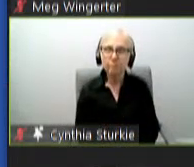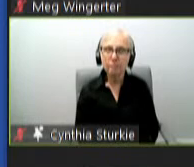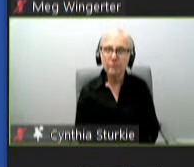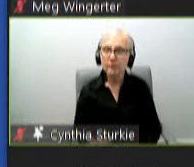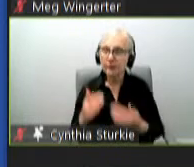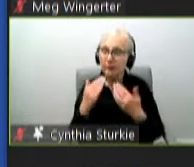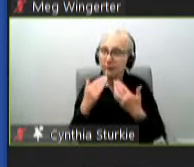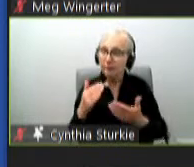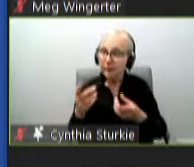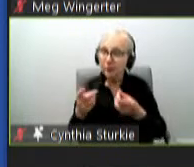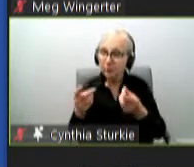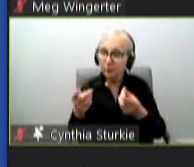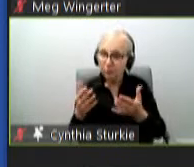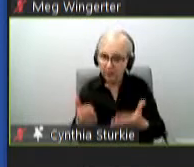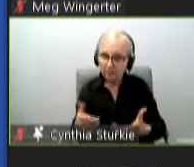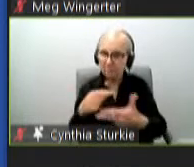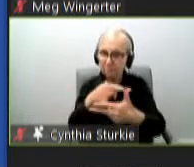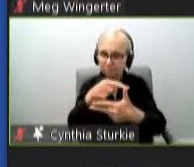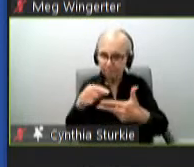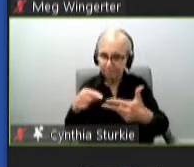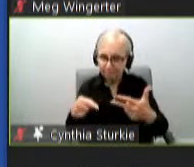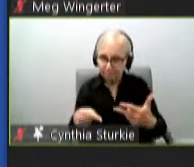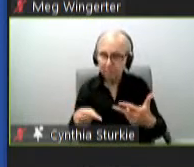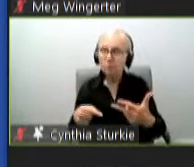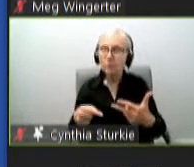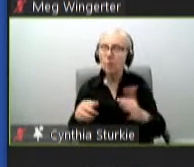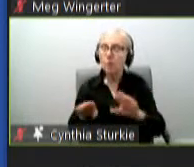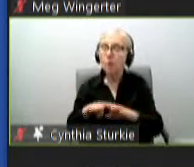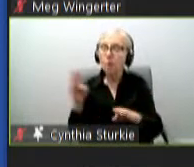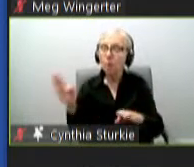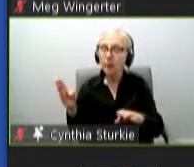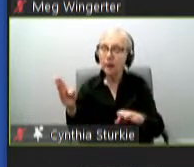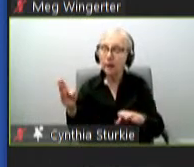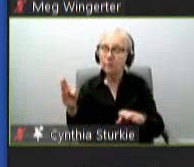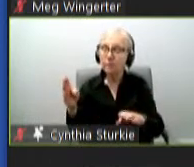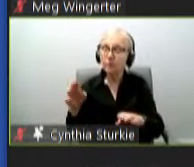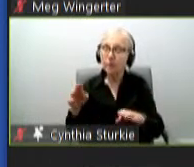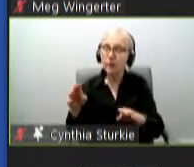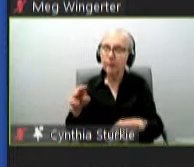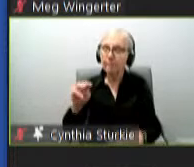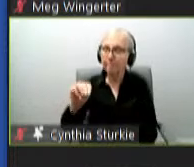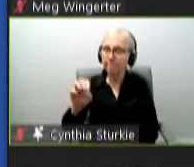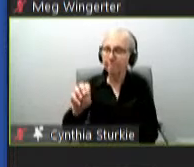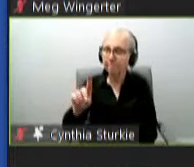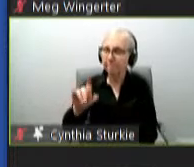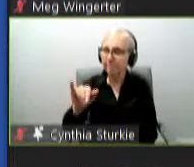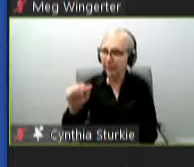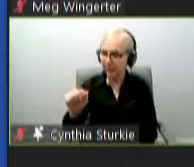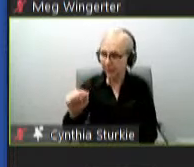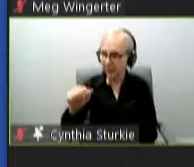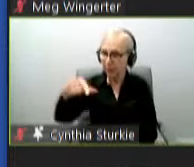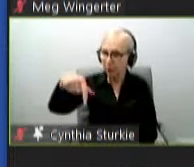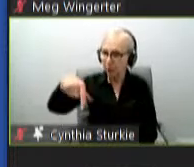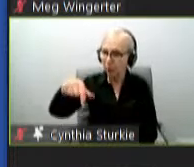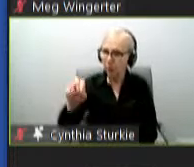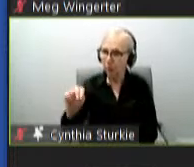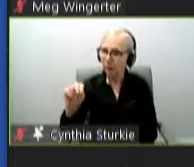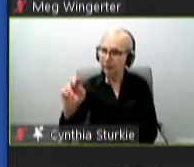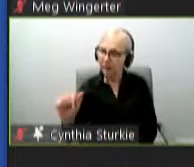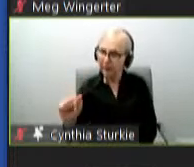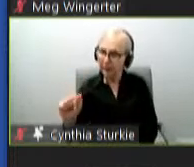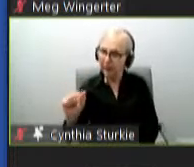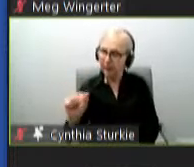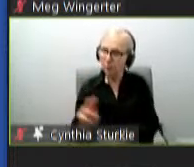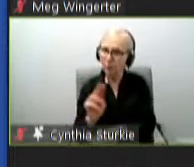Thank you, Director Bookman, Dr. Herlihy, and Deputy Director Herrera. We'll open it up to the media Q&A portion of today's press conference. We'll use the raise